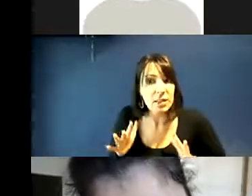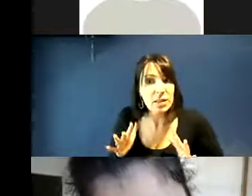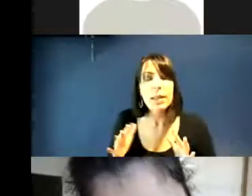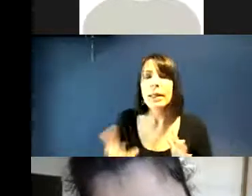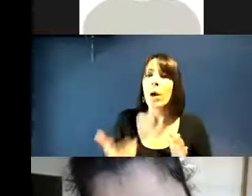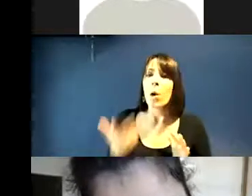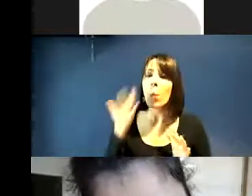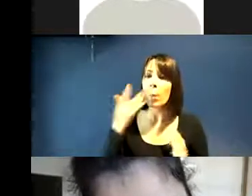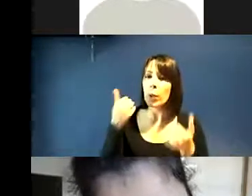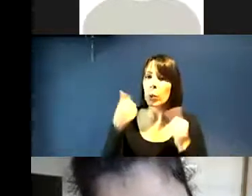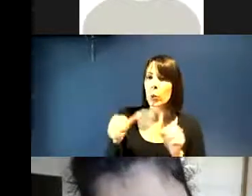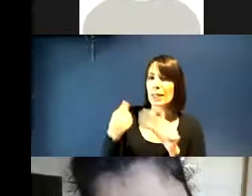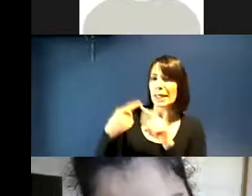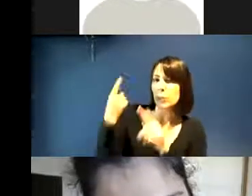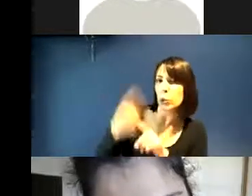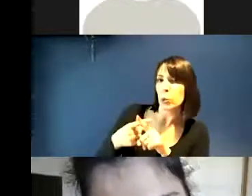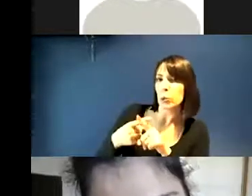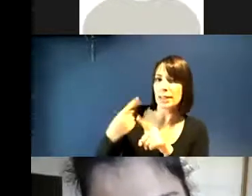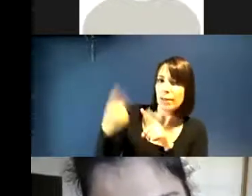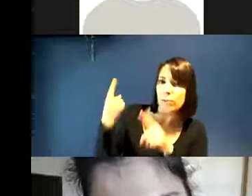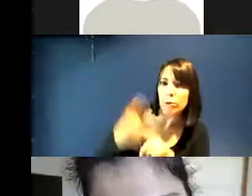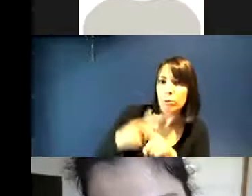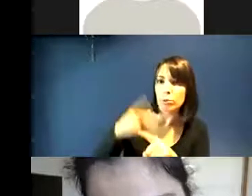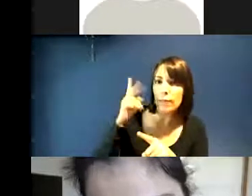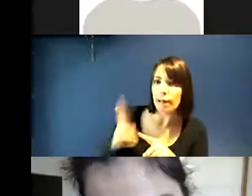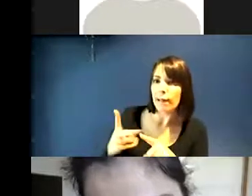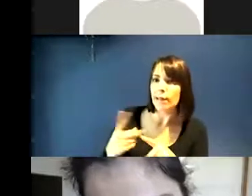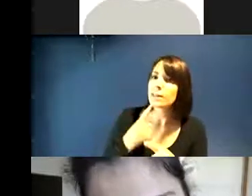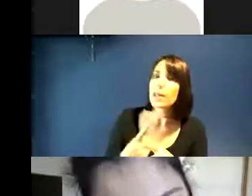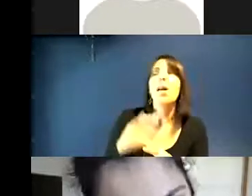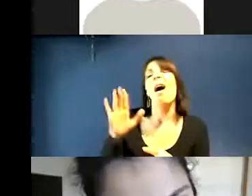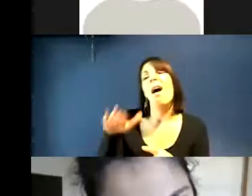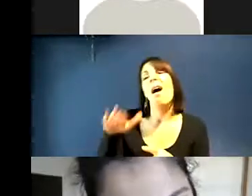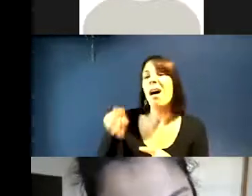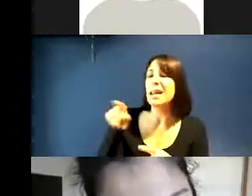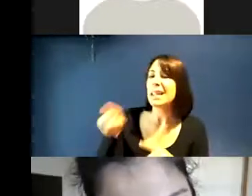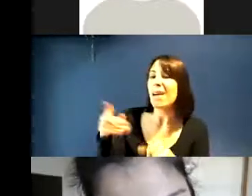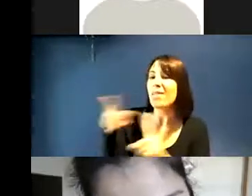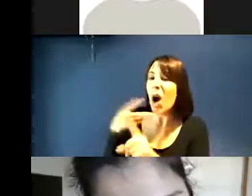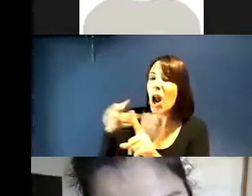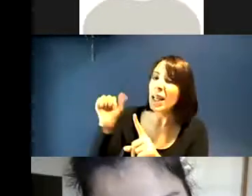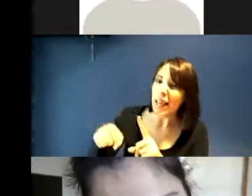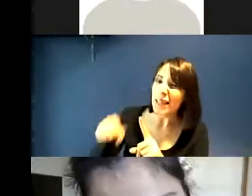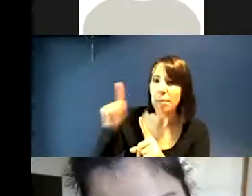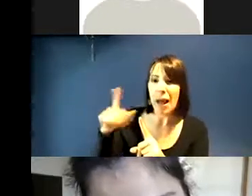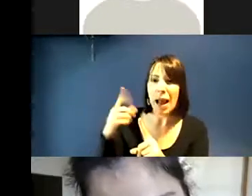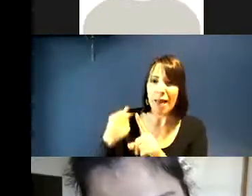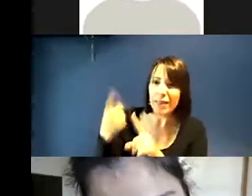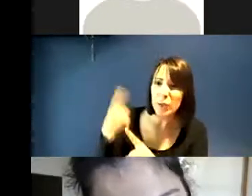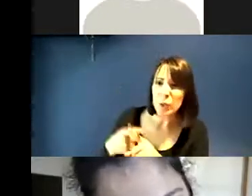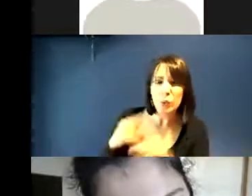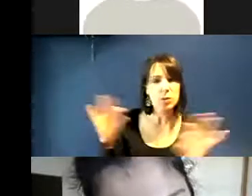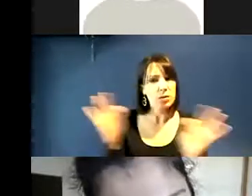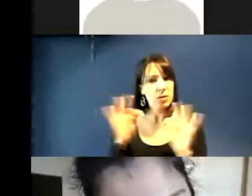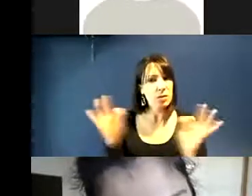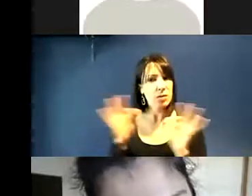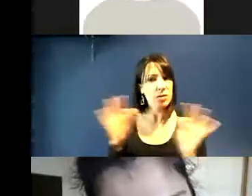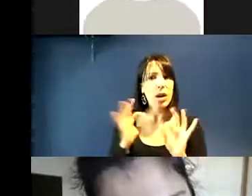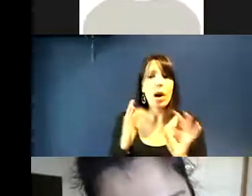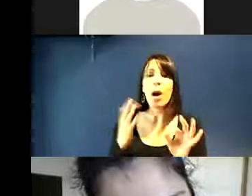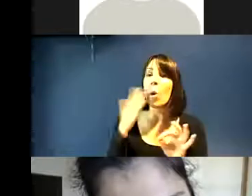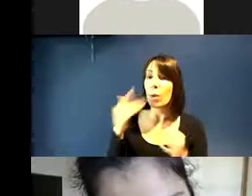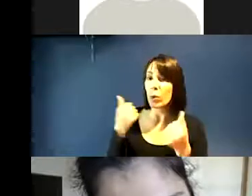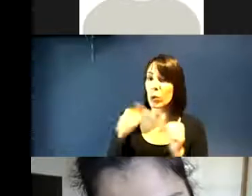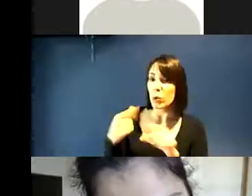remember is that these aren't the drivers of violence, they're not the causes of violence. They are reinforcing factors. They may make the violence more severe or more